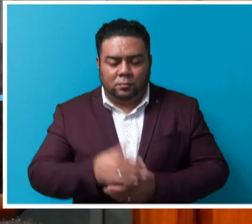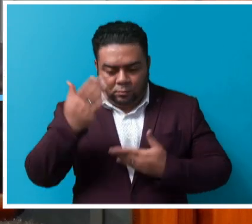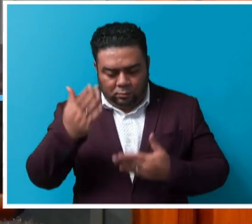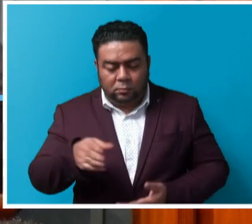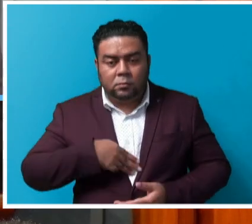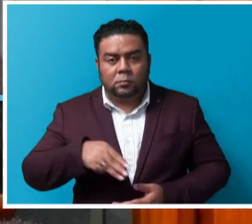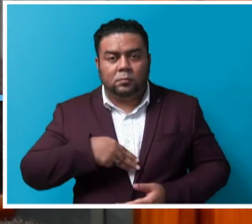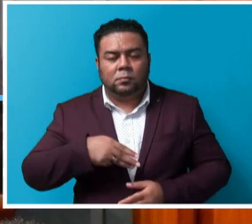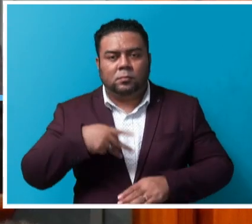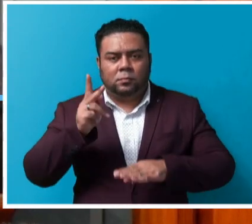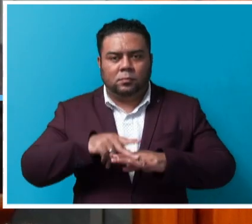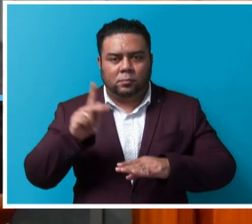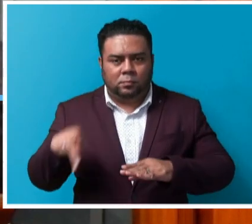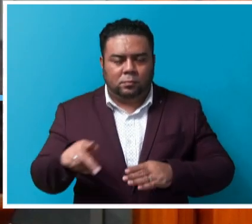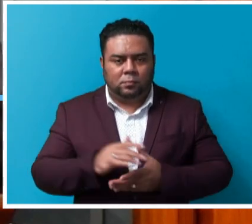of Parliament.